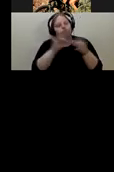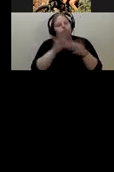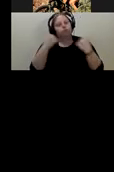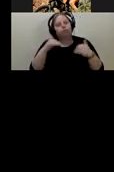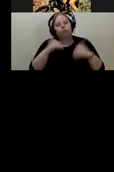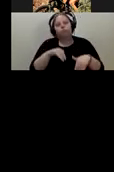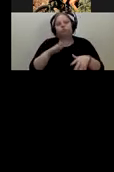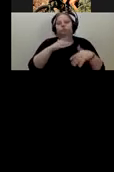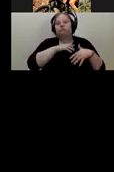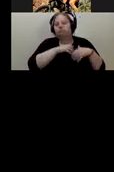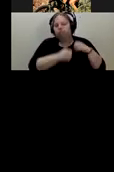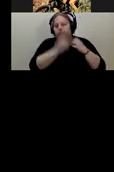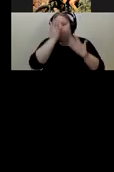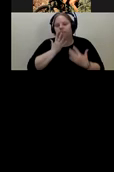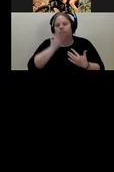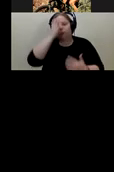about